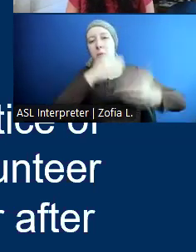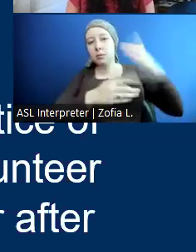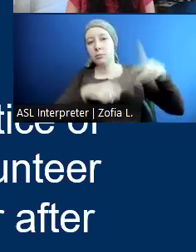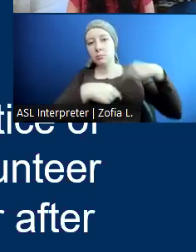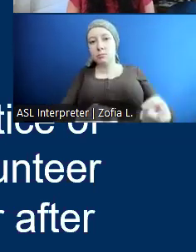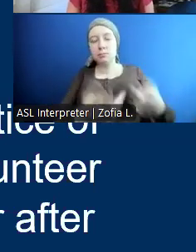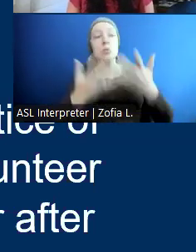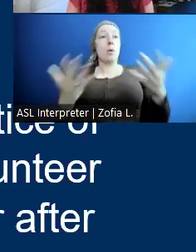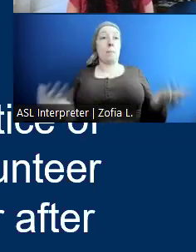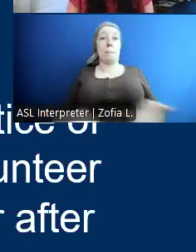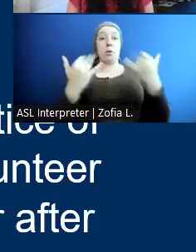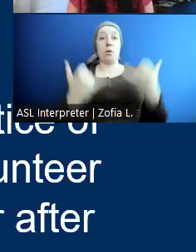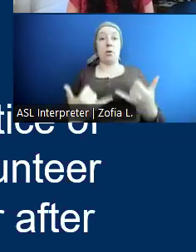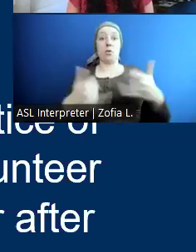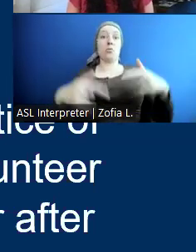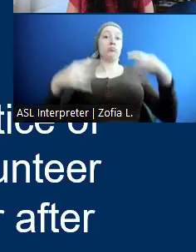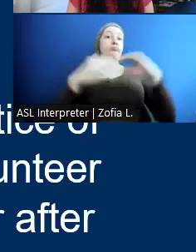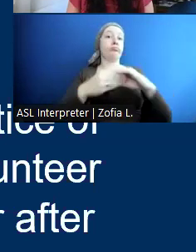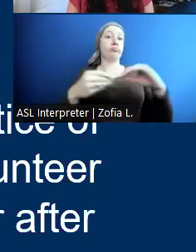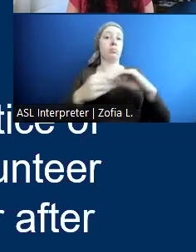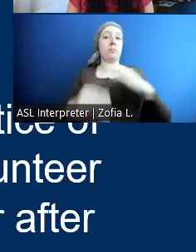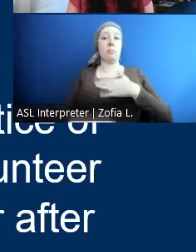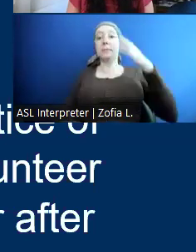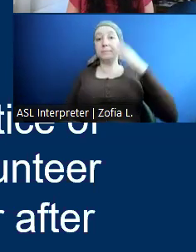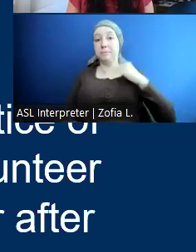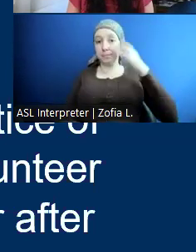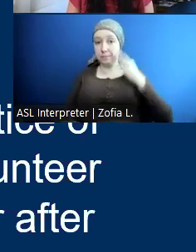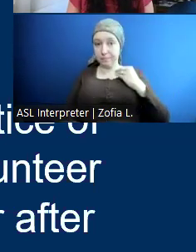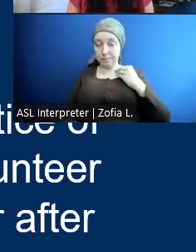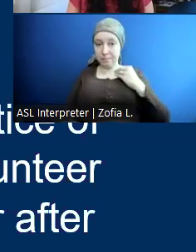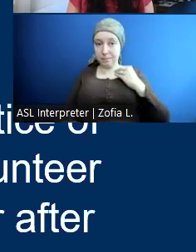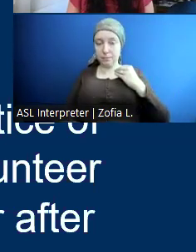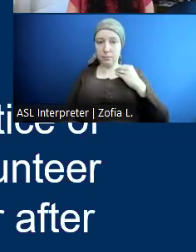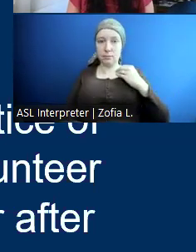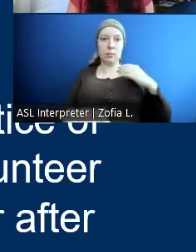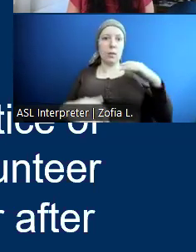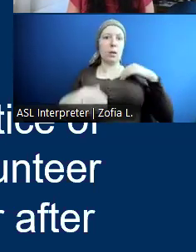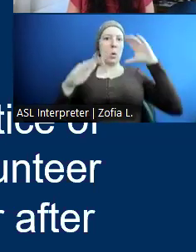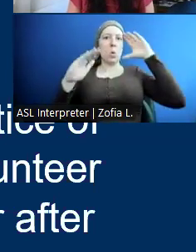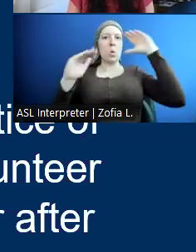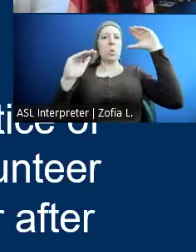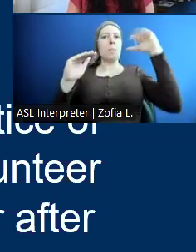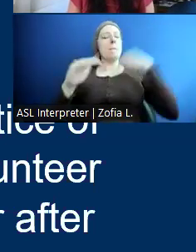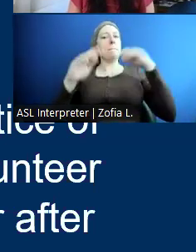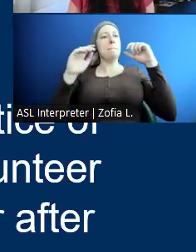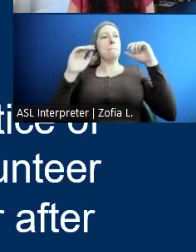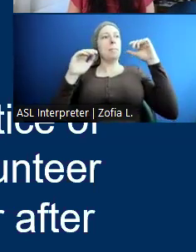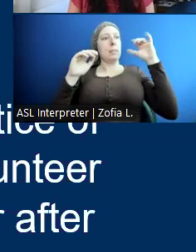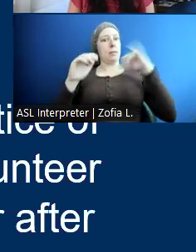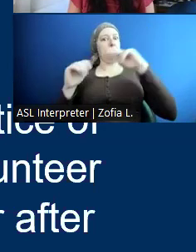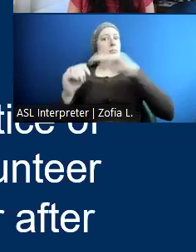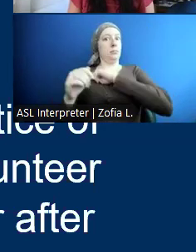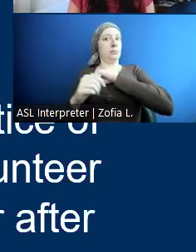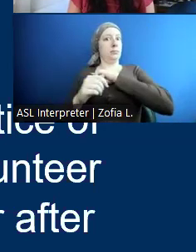So yeah, I'm here today to share a little bit about my experience and hope that I can make that personal